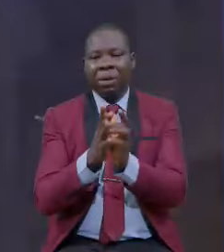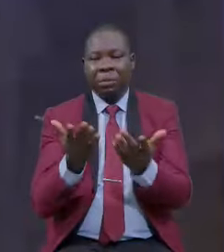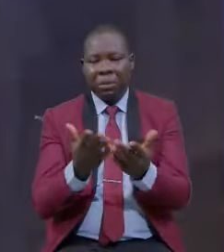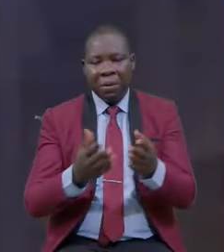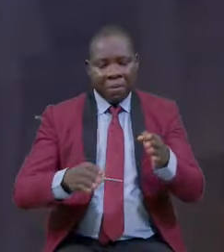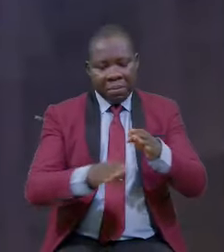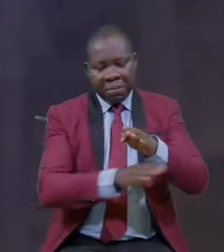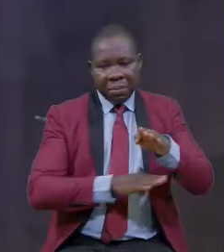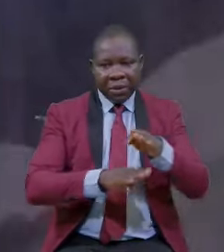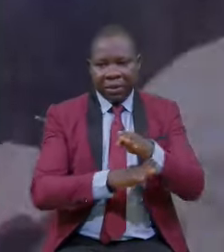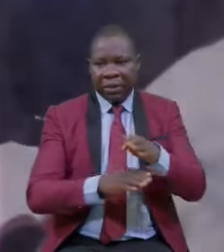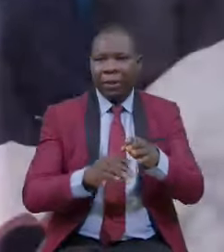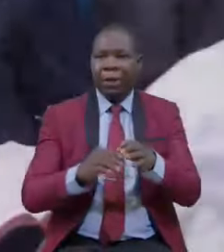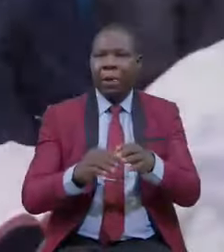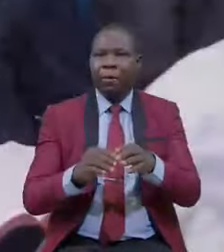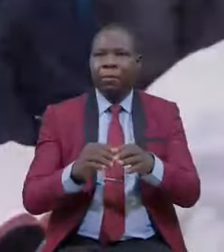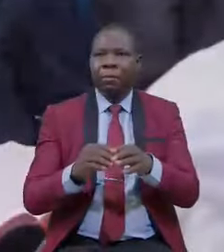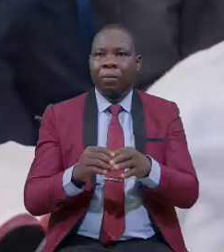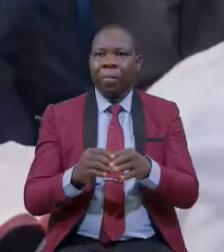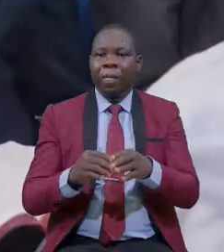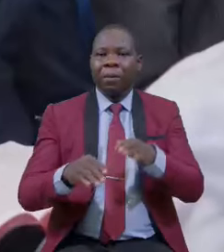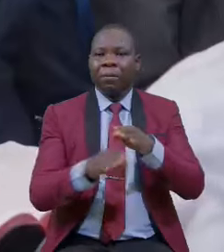Say that again.